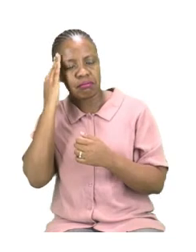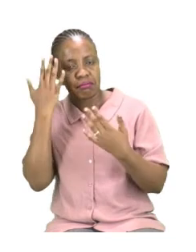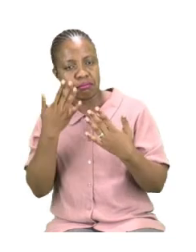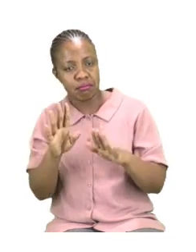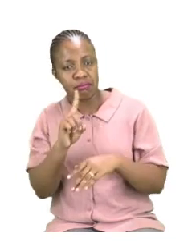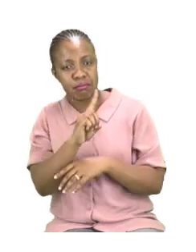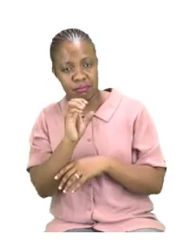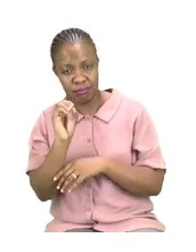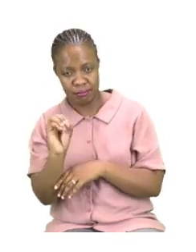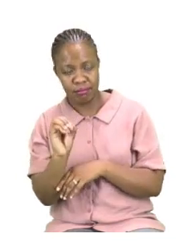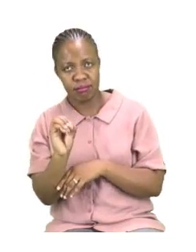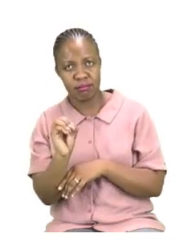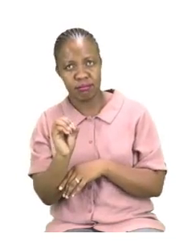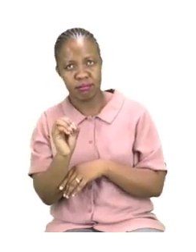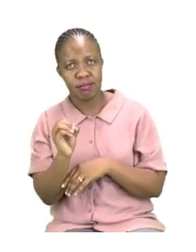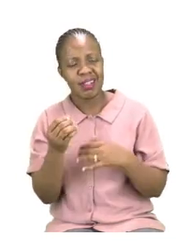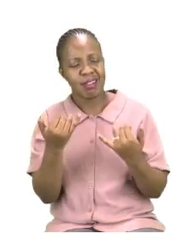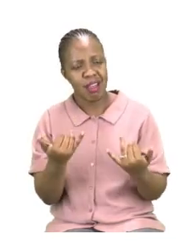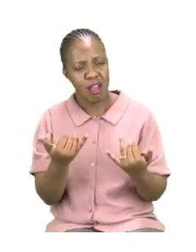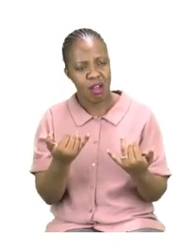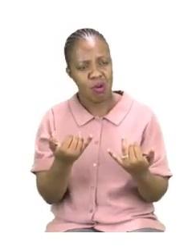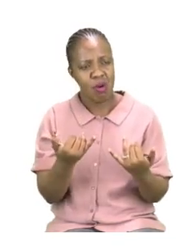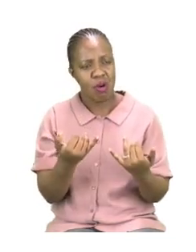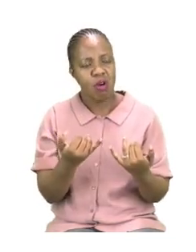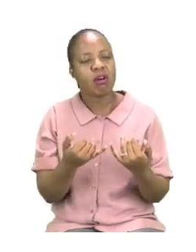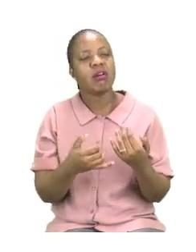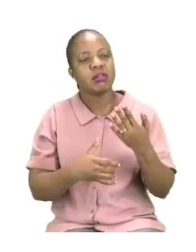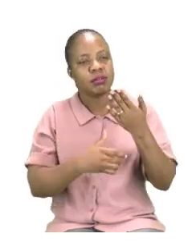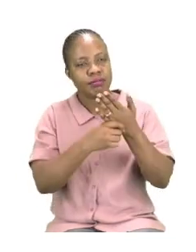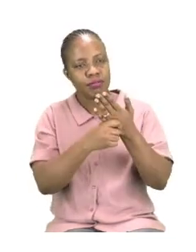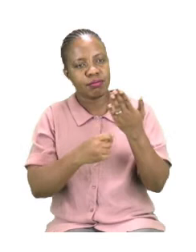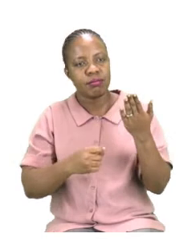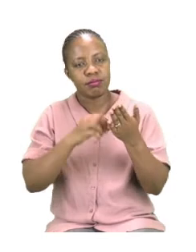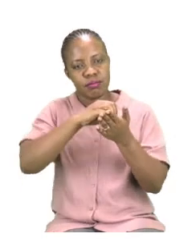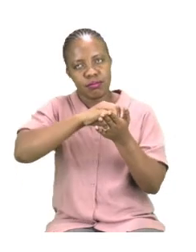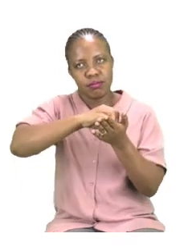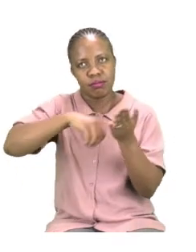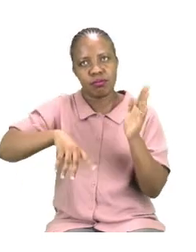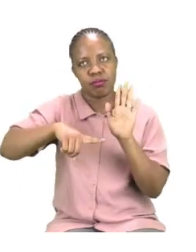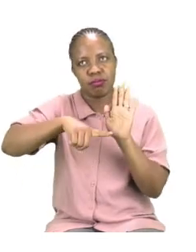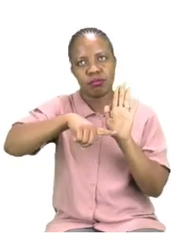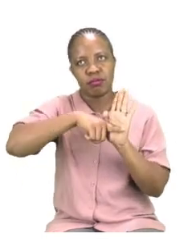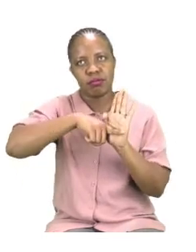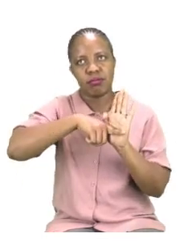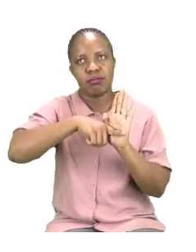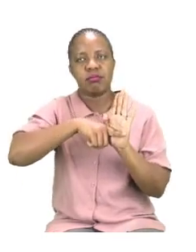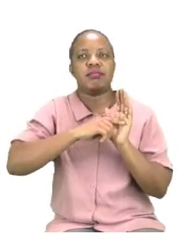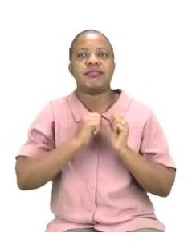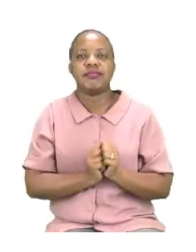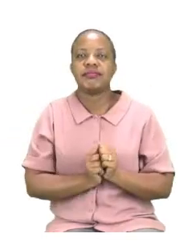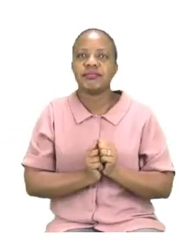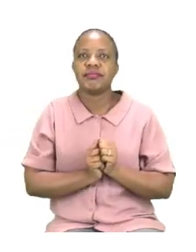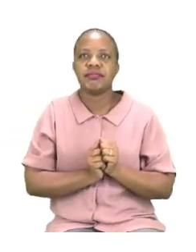we are going to be subtracting. Yes, we will be subtracting. And that